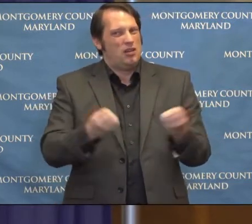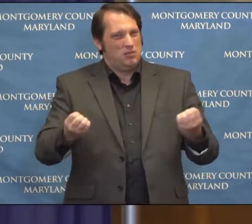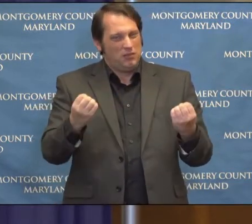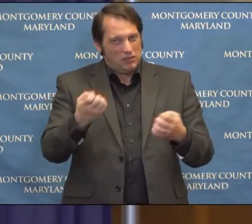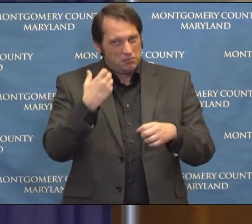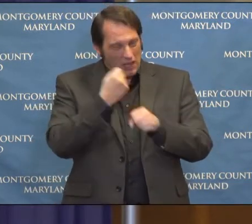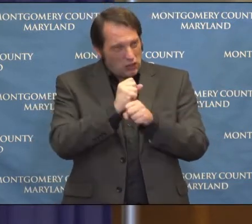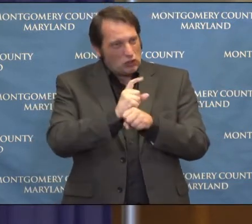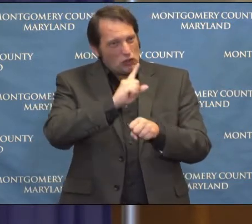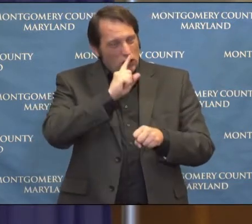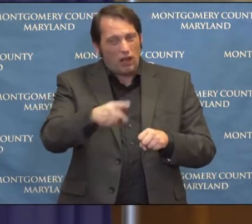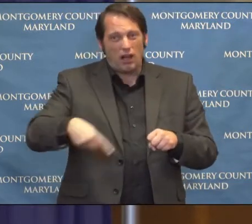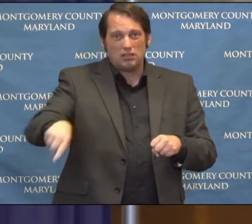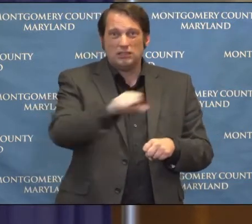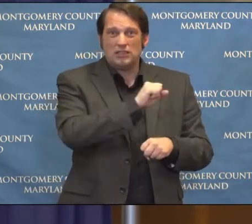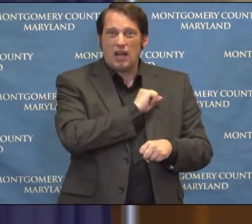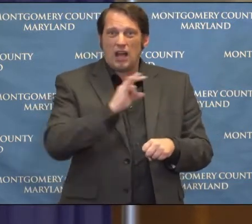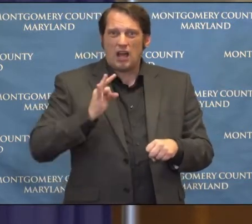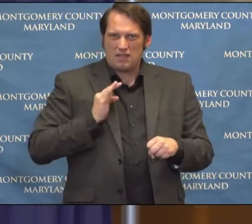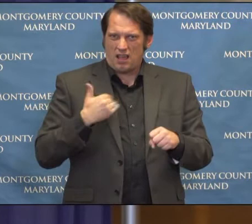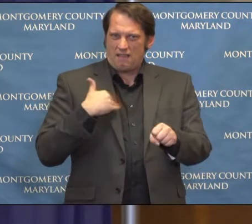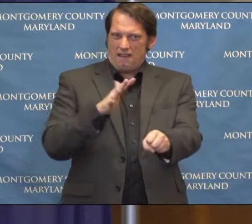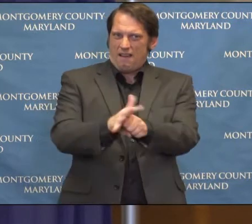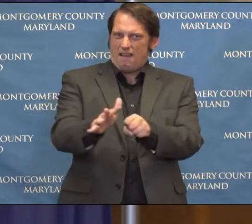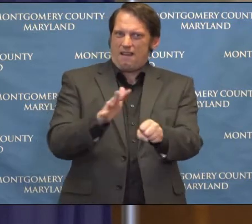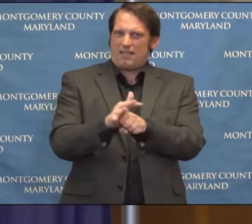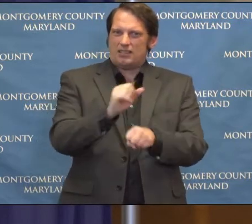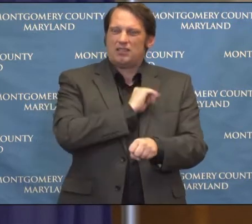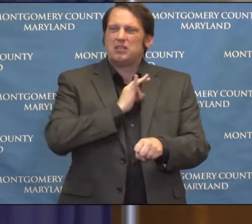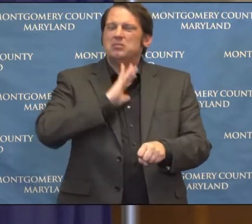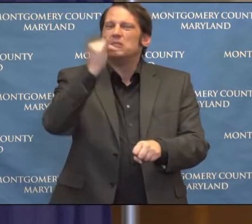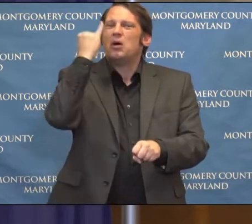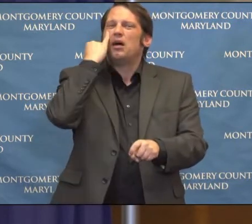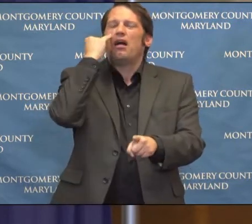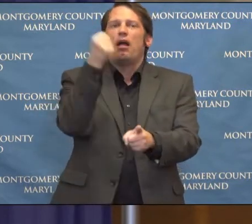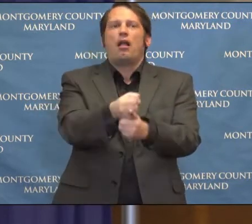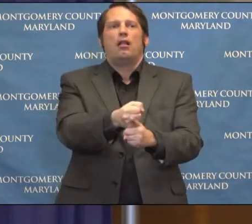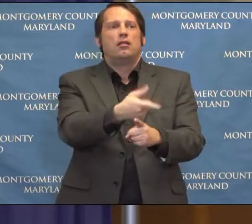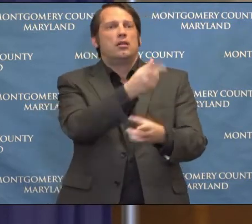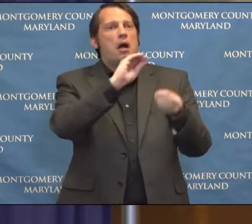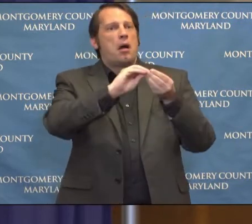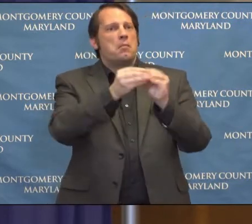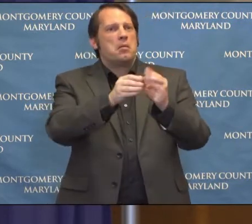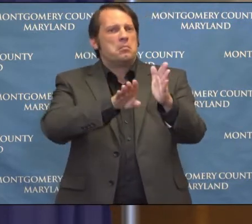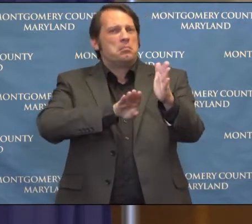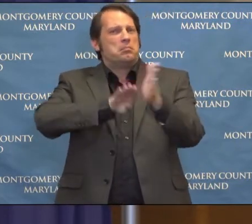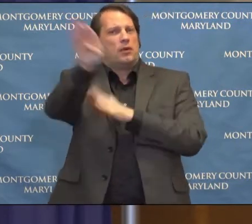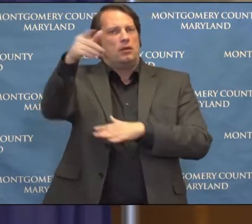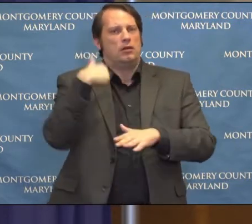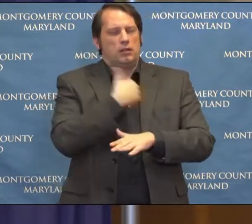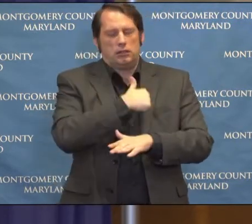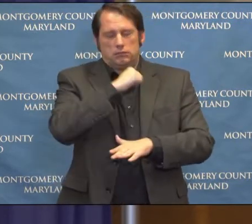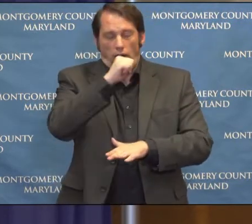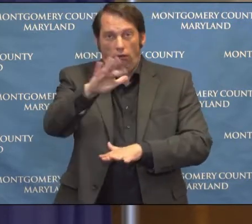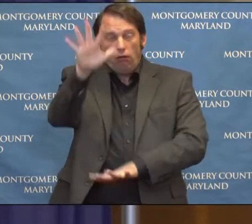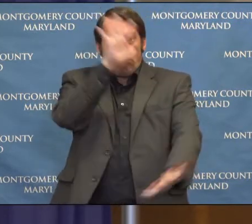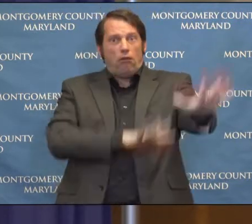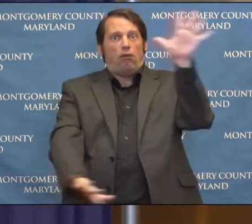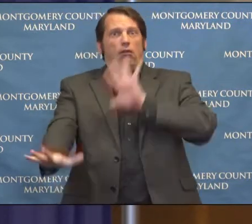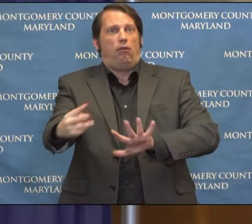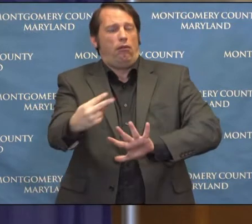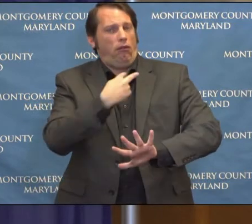number does increase and the surge is realized, we're not caught flat-footed. We can respond in the present and meet the needs of our